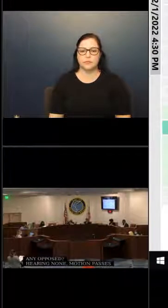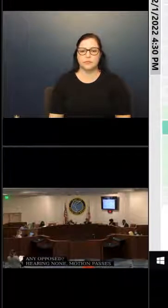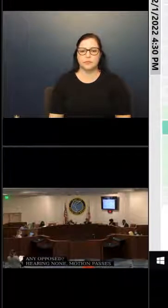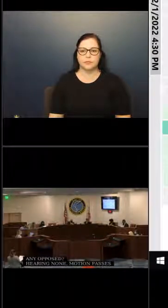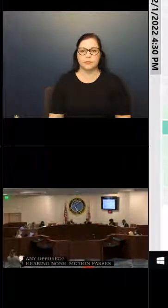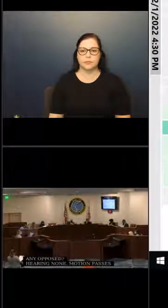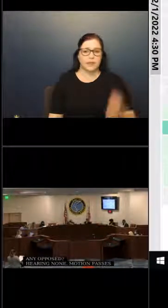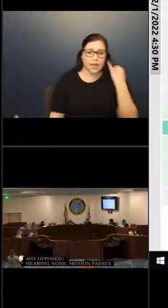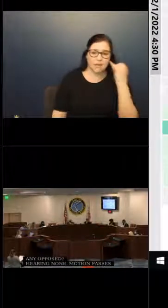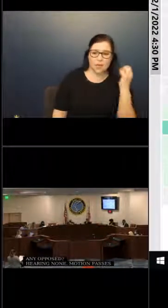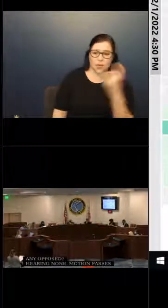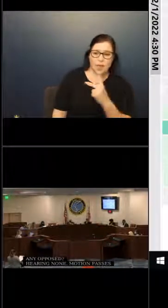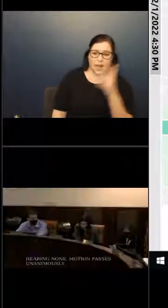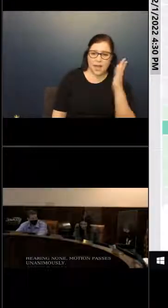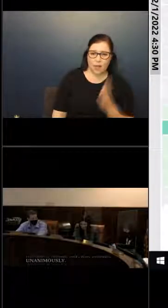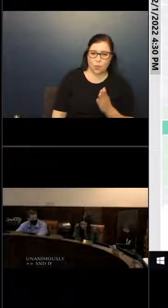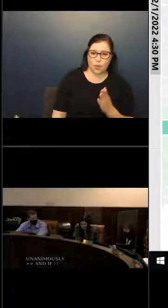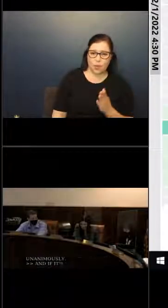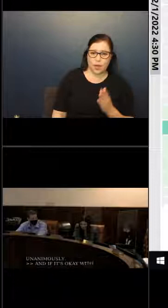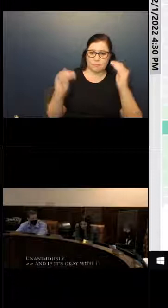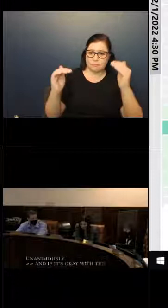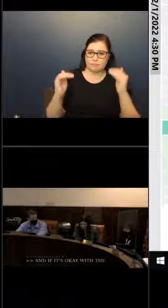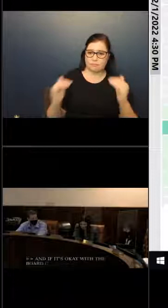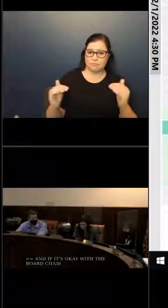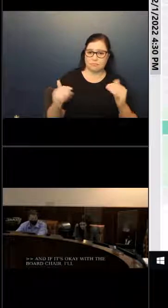And if it's okay with the board chair, I'll just pick up the next item as well.